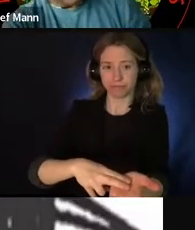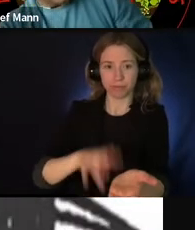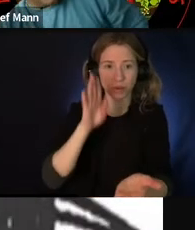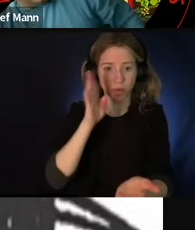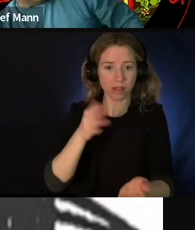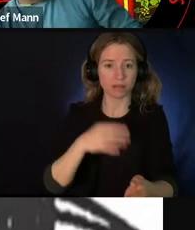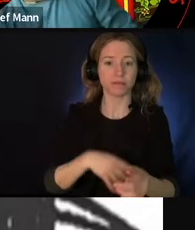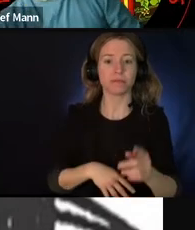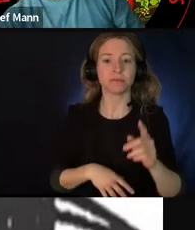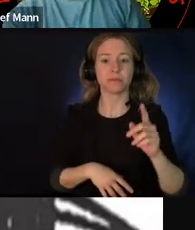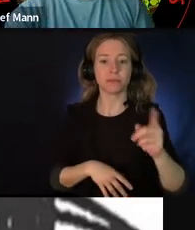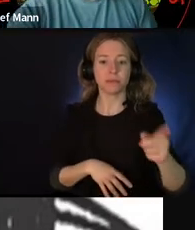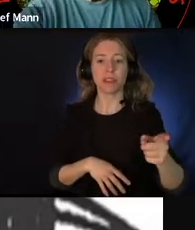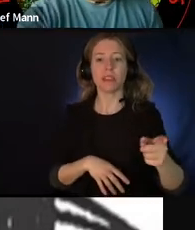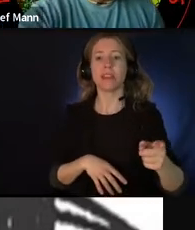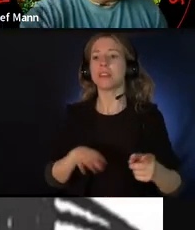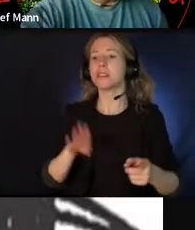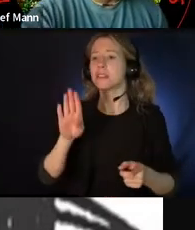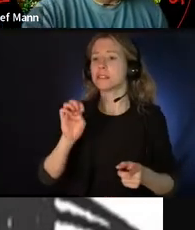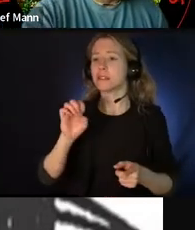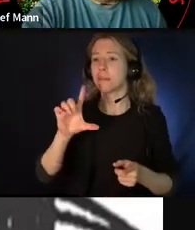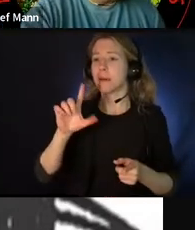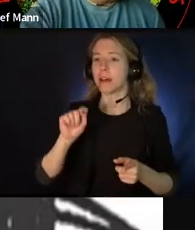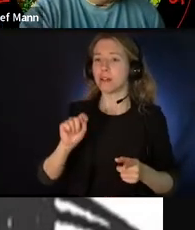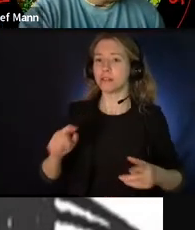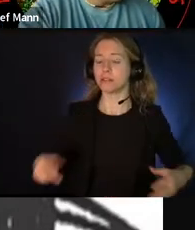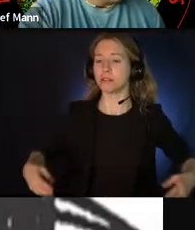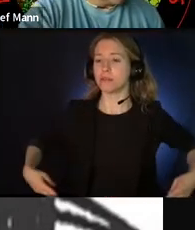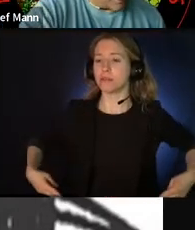belt. And